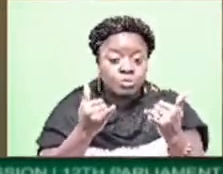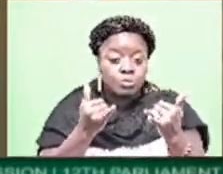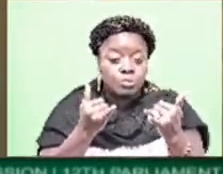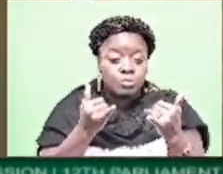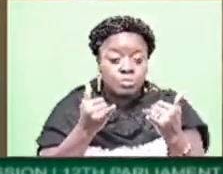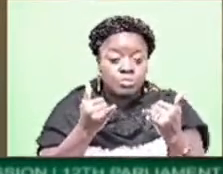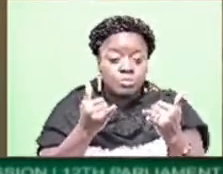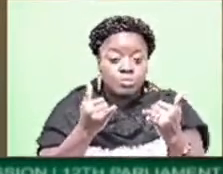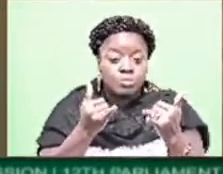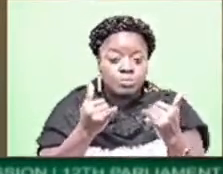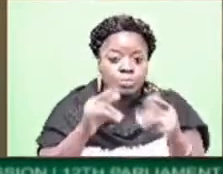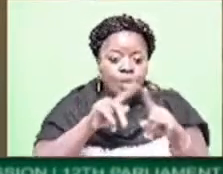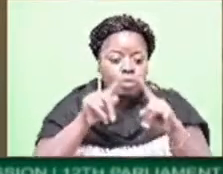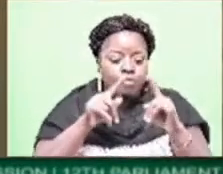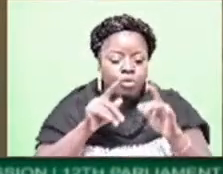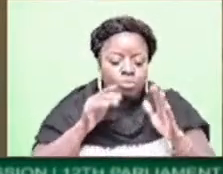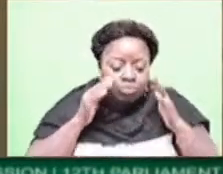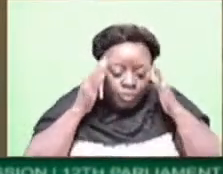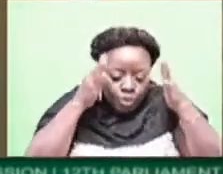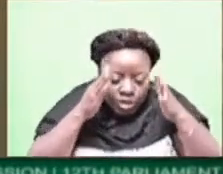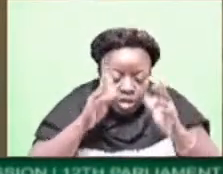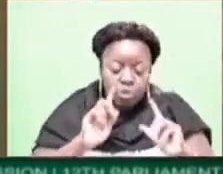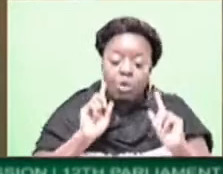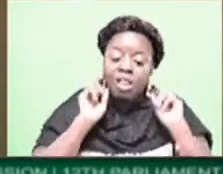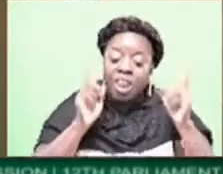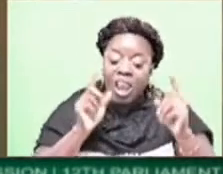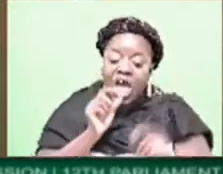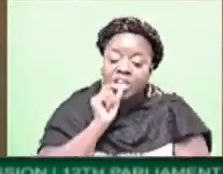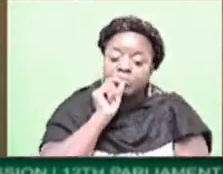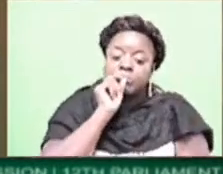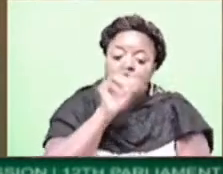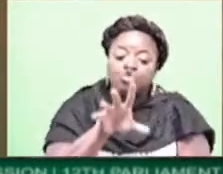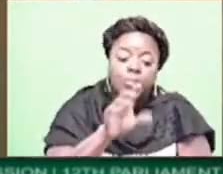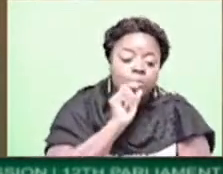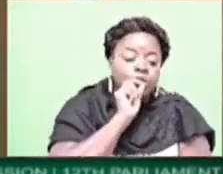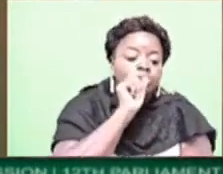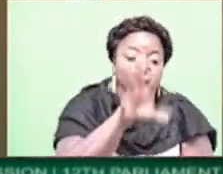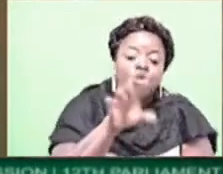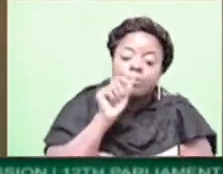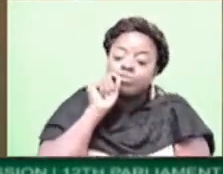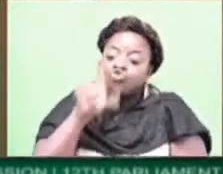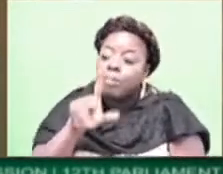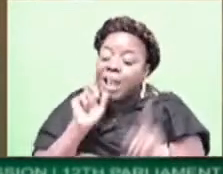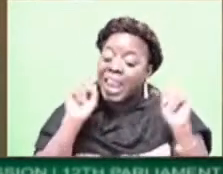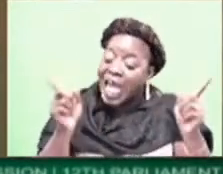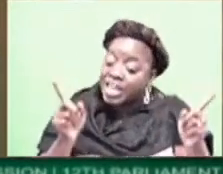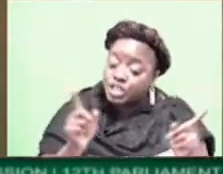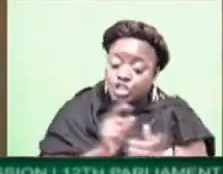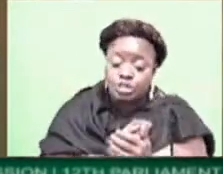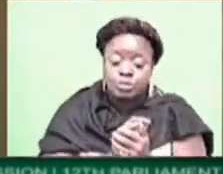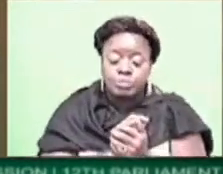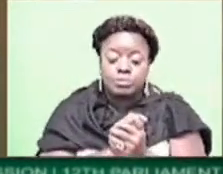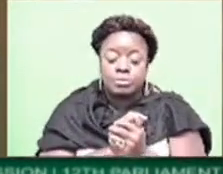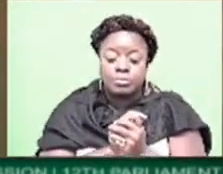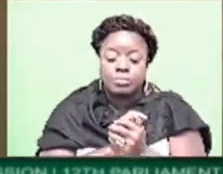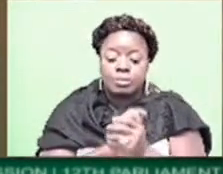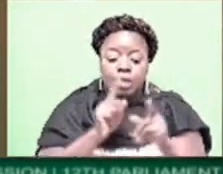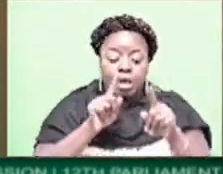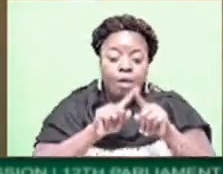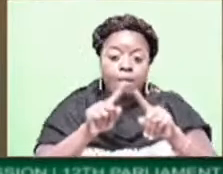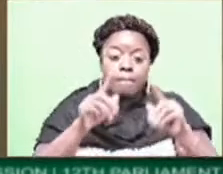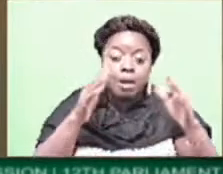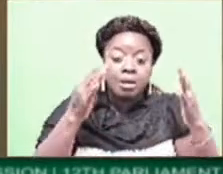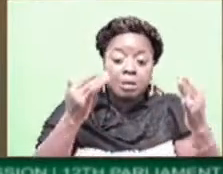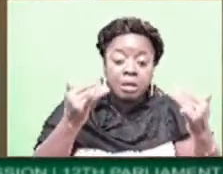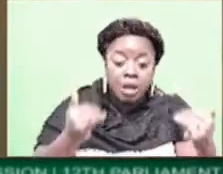was focusing on large droplets. We were focusing on that. The evidence now, in the